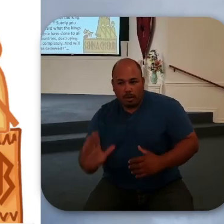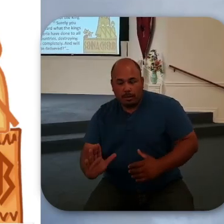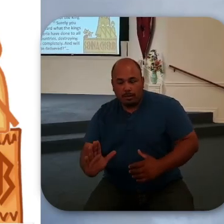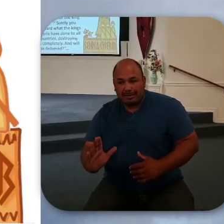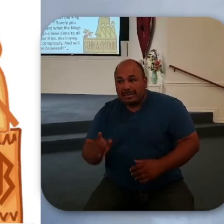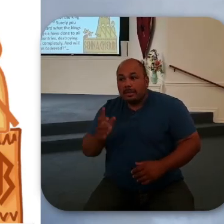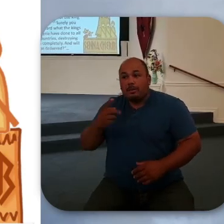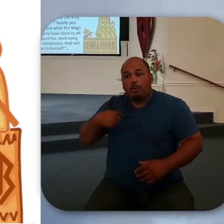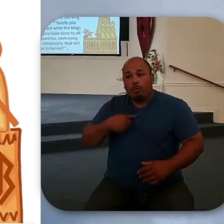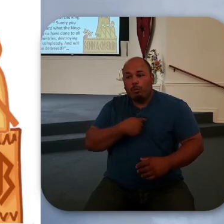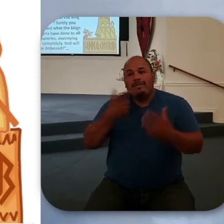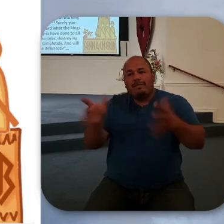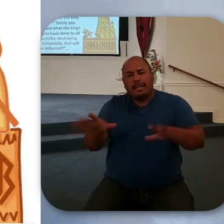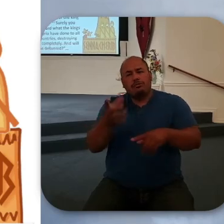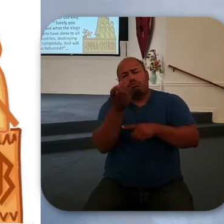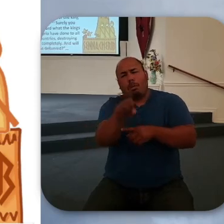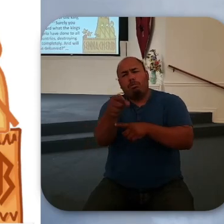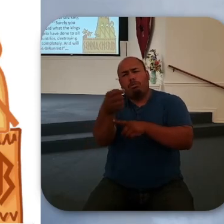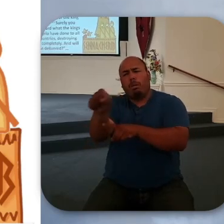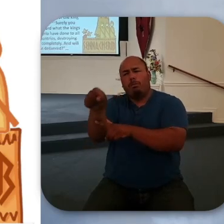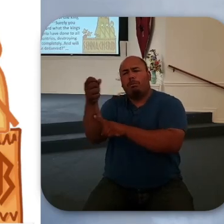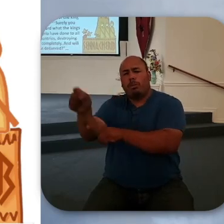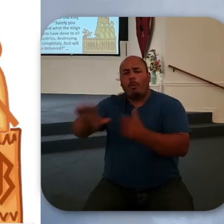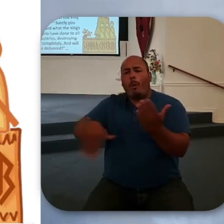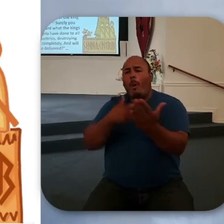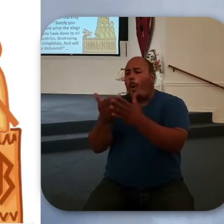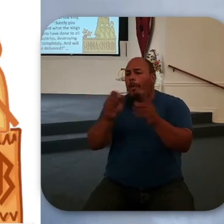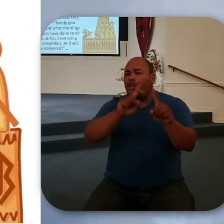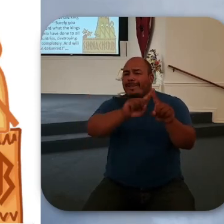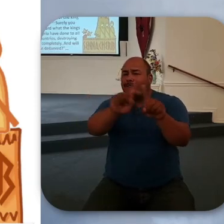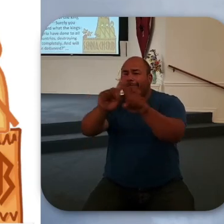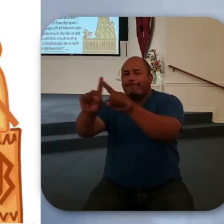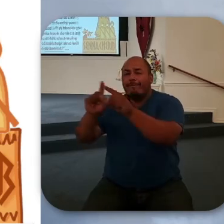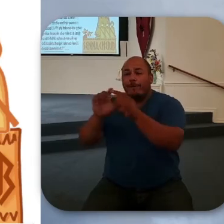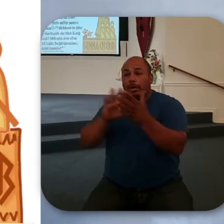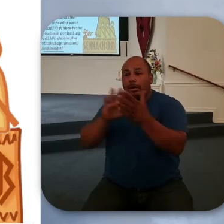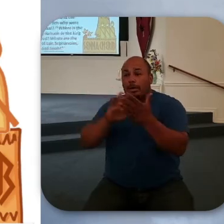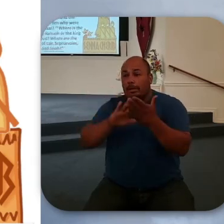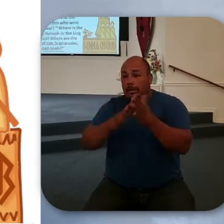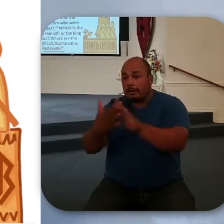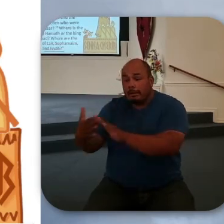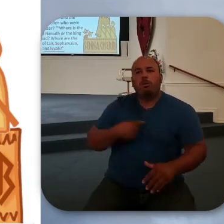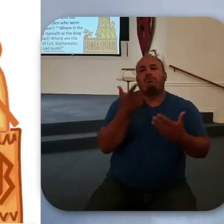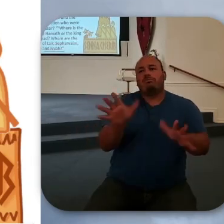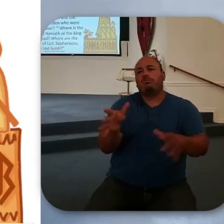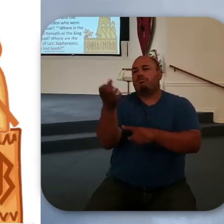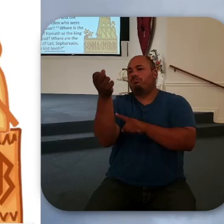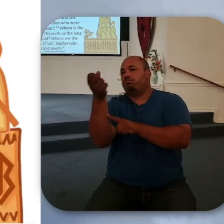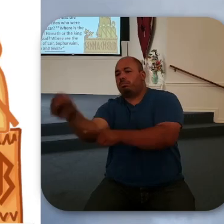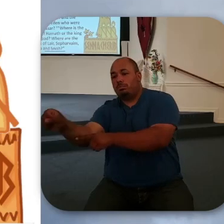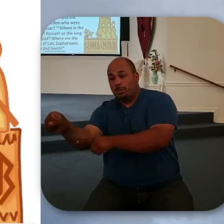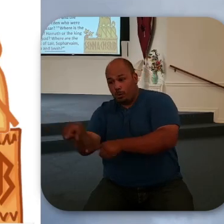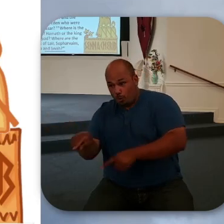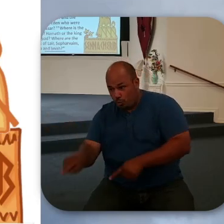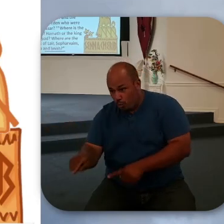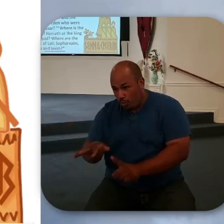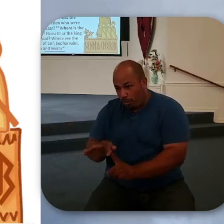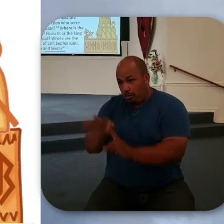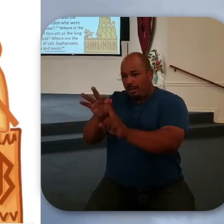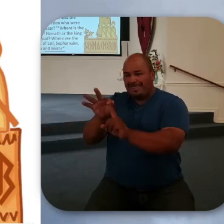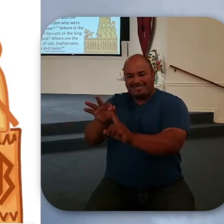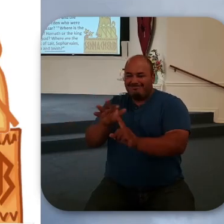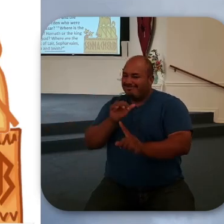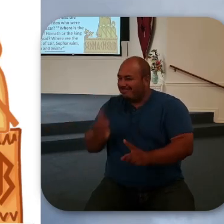all the countries, destroying them completely. And will you be delivered? Did the gods of the nations that were destroyed by my